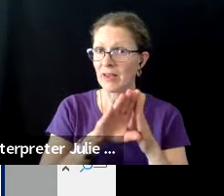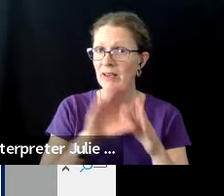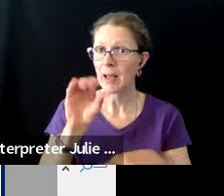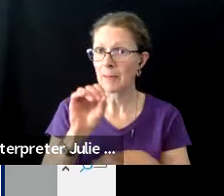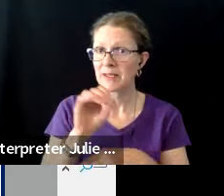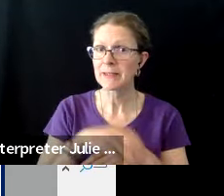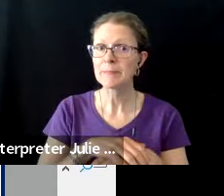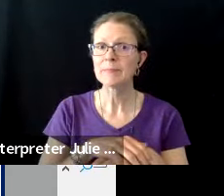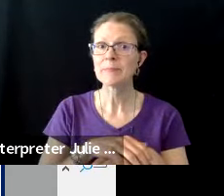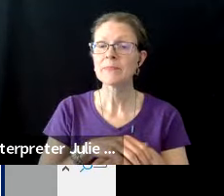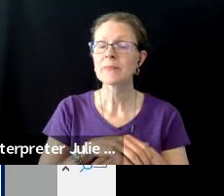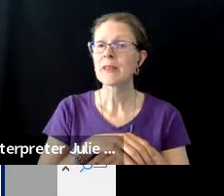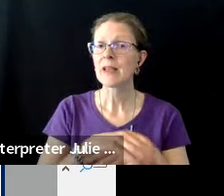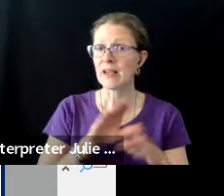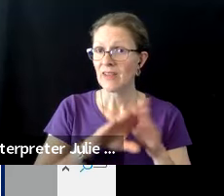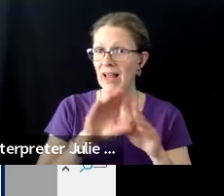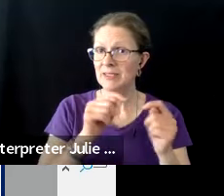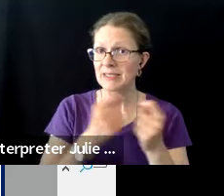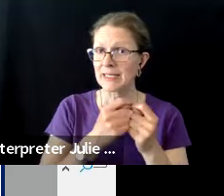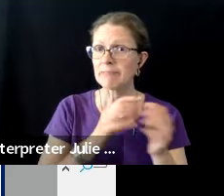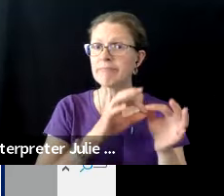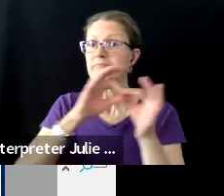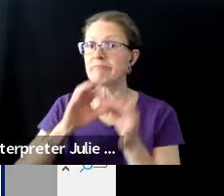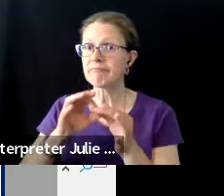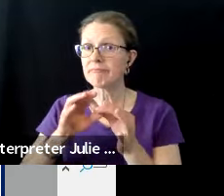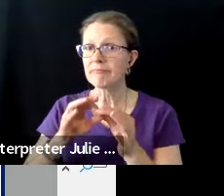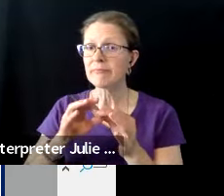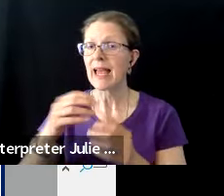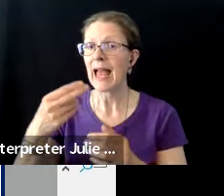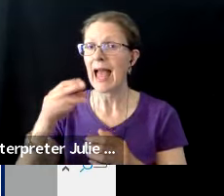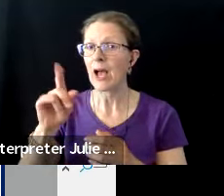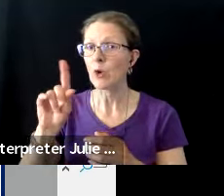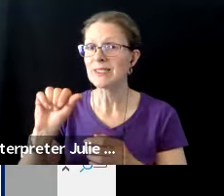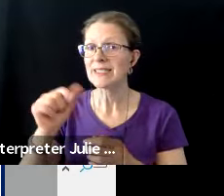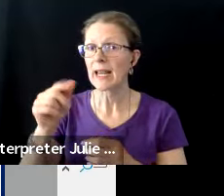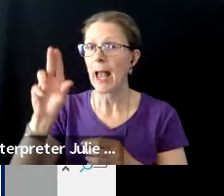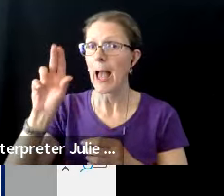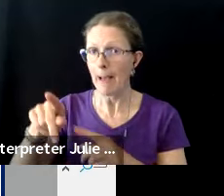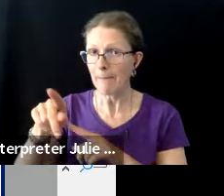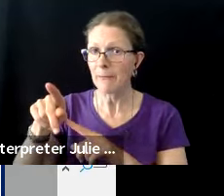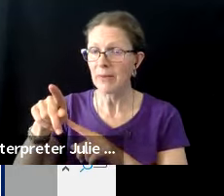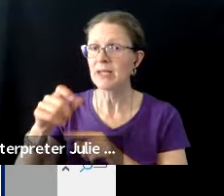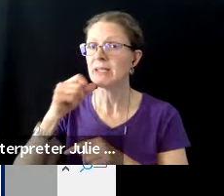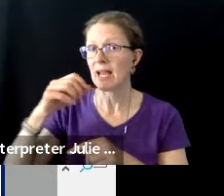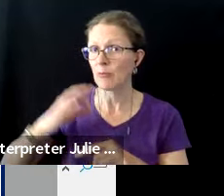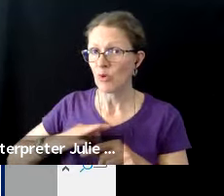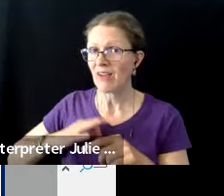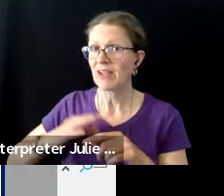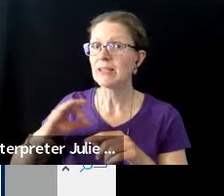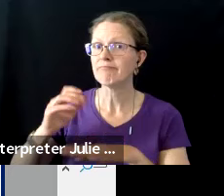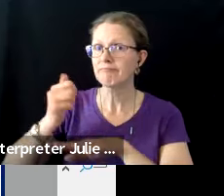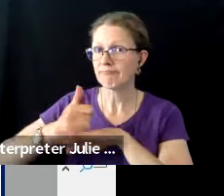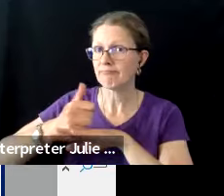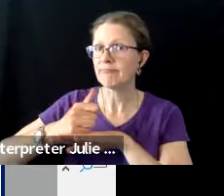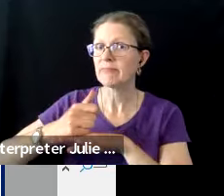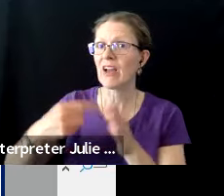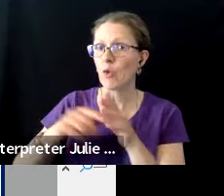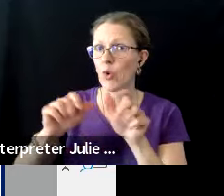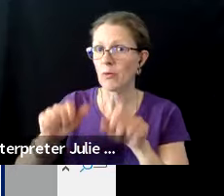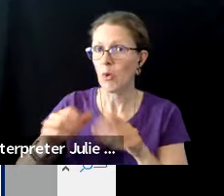the development team will be partnering with Housing Up, which is a nonprofit that does all affordable housing in the district and housing management